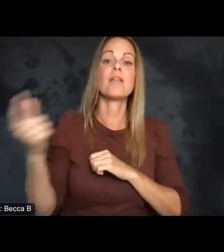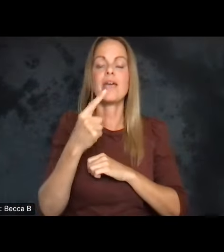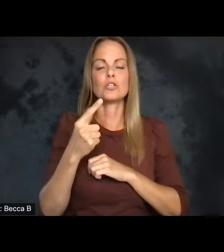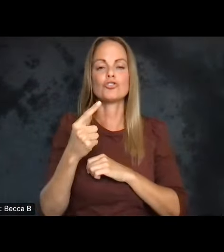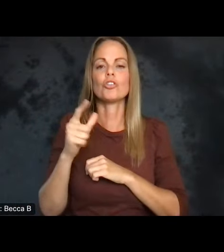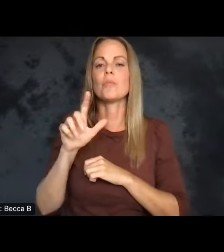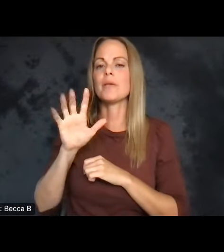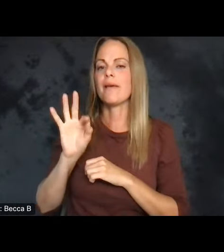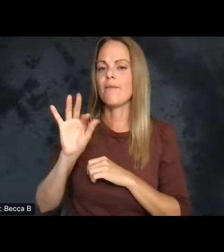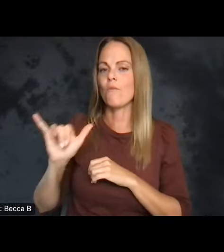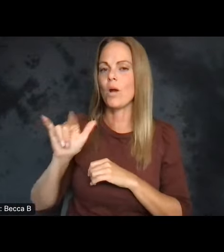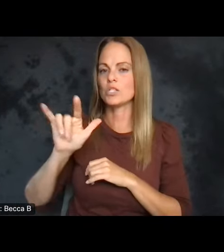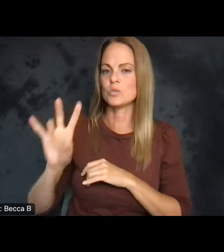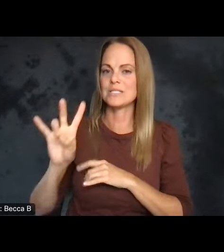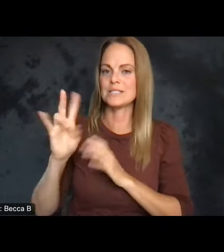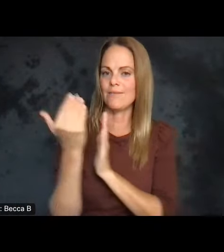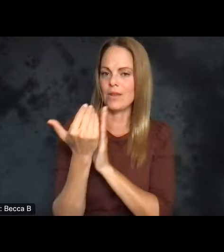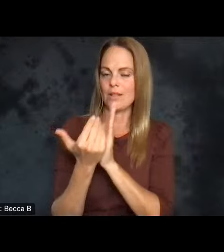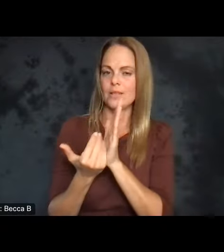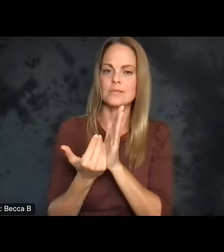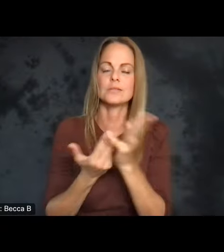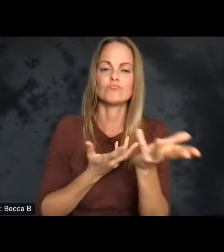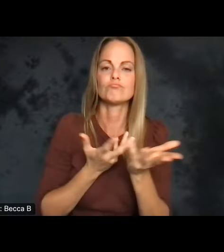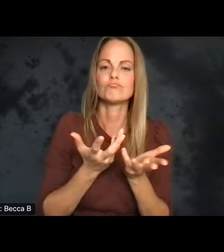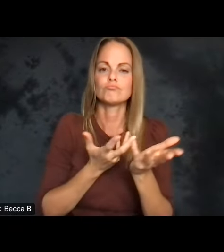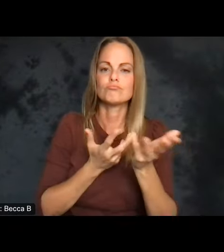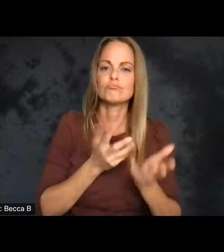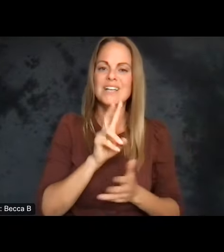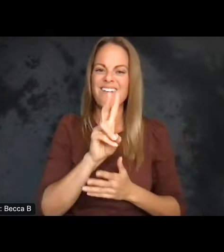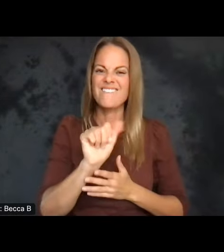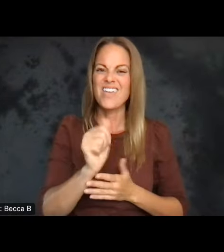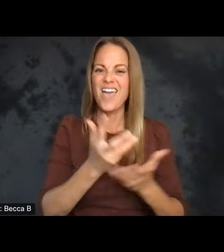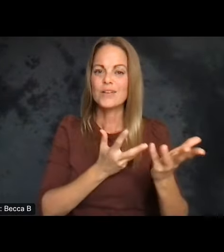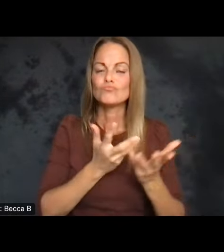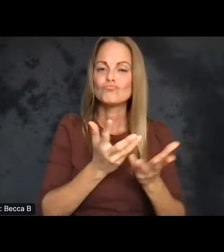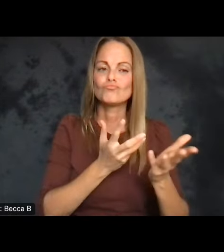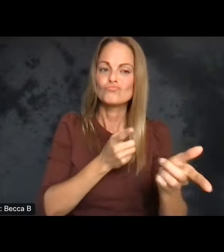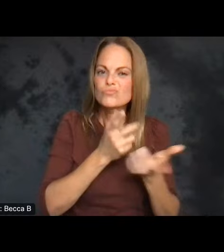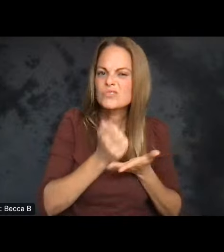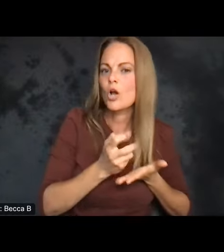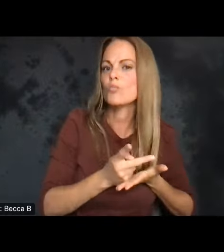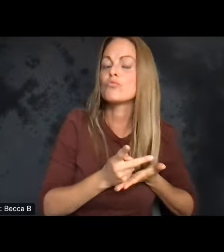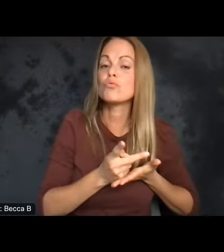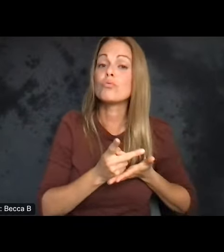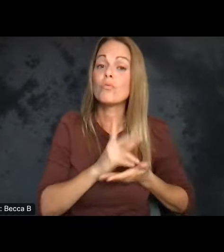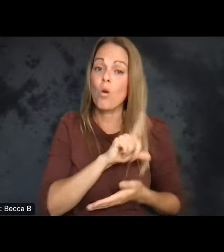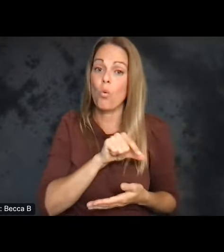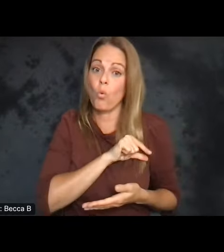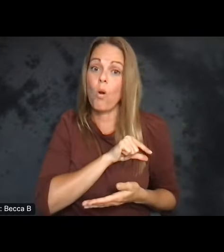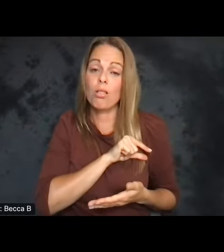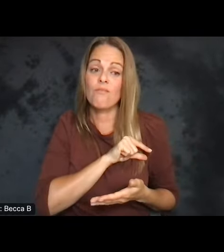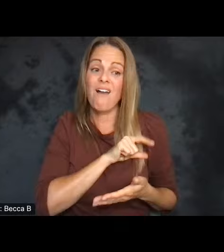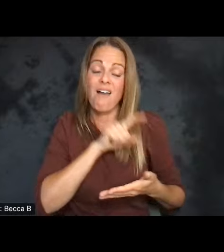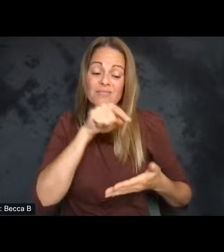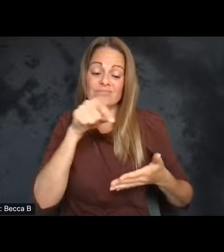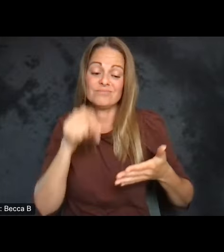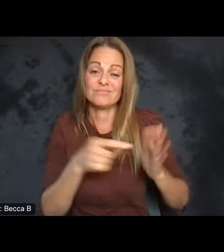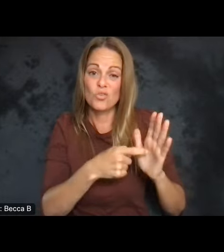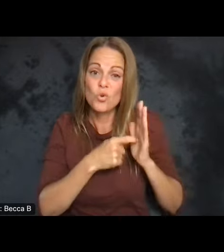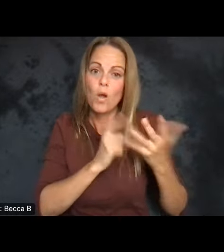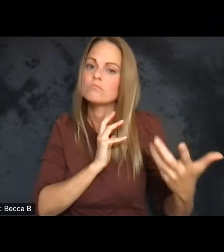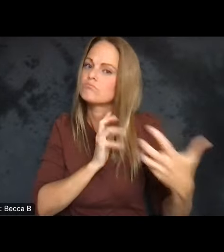list. We've been working with the VA and been able to kind of gain their approval that these in fact do qualify. They meet their criteria and would be